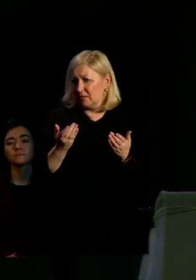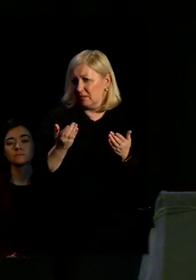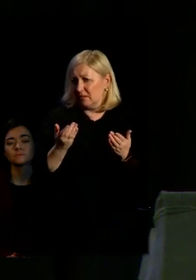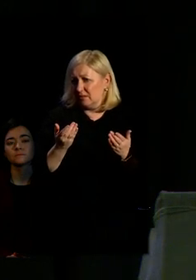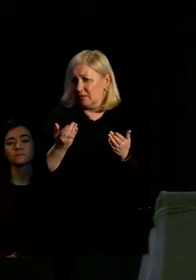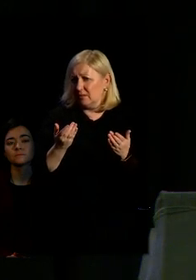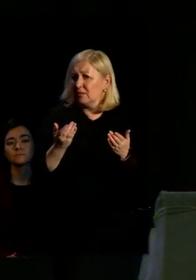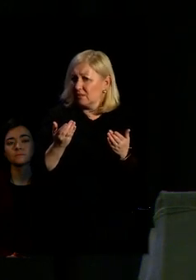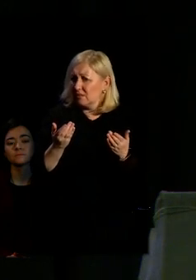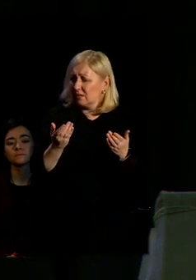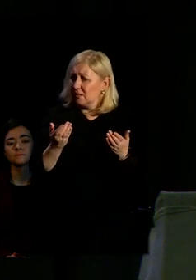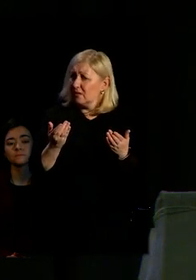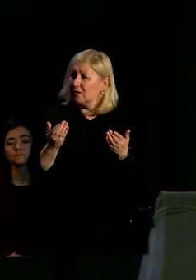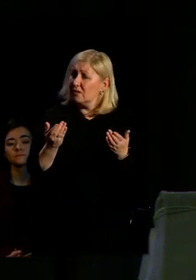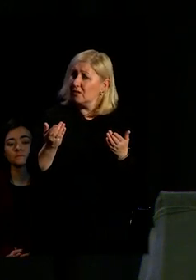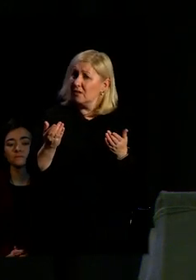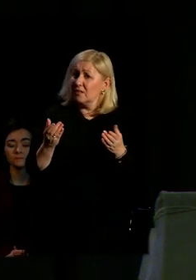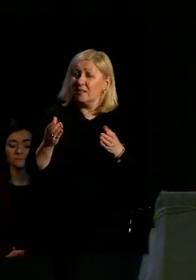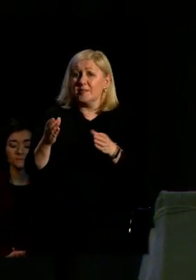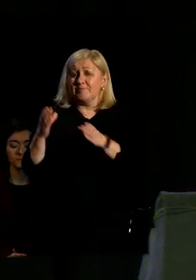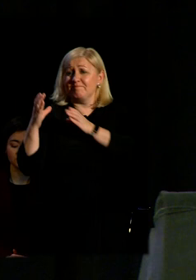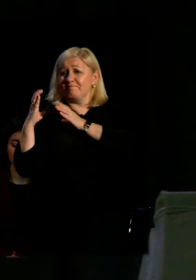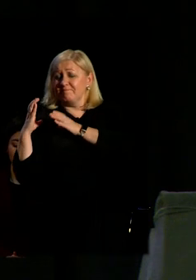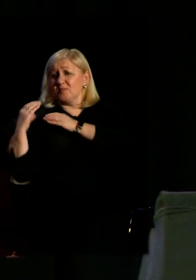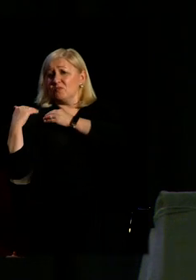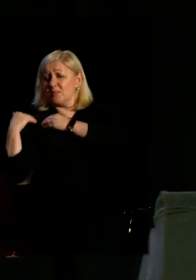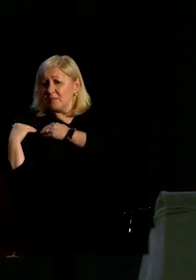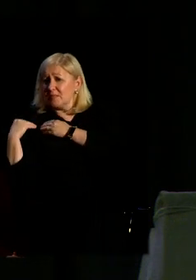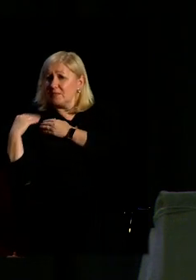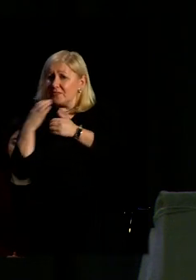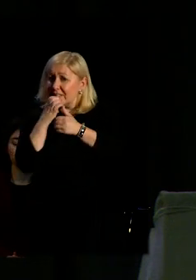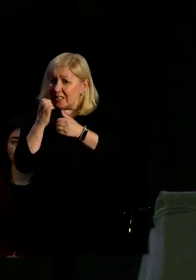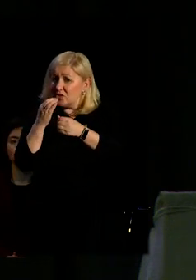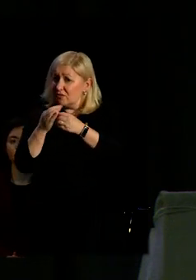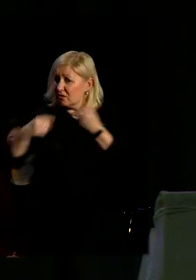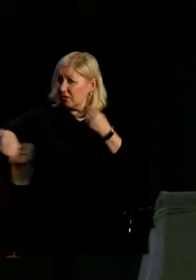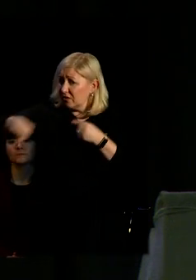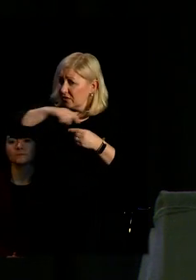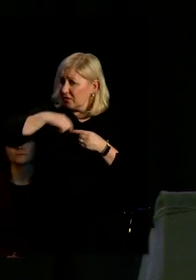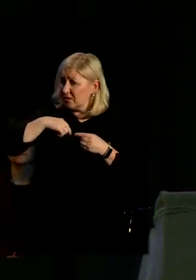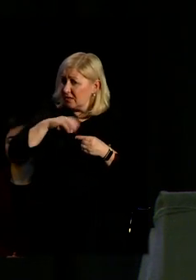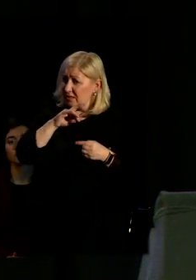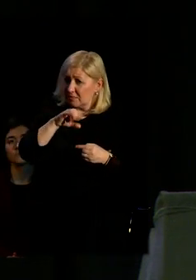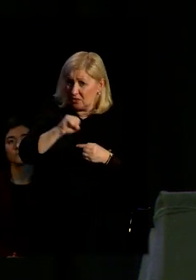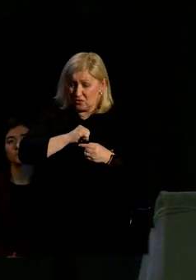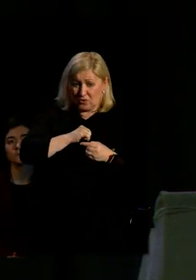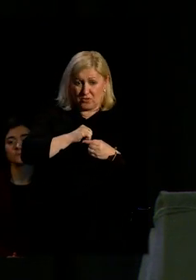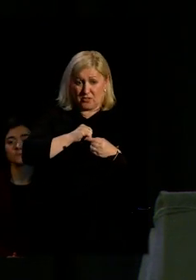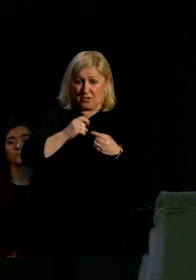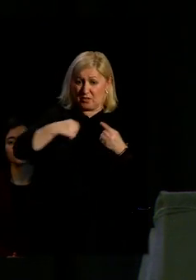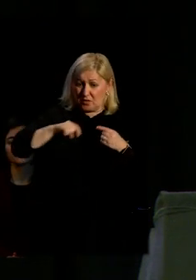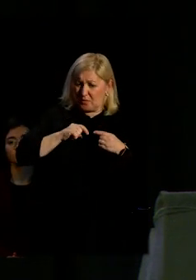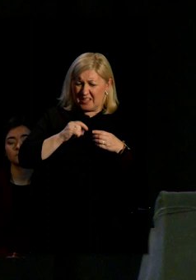It falls to each of us to ensure that we, as we engage in